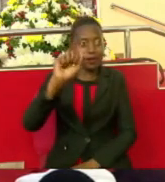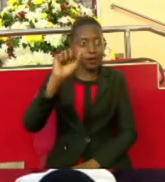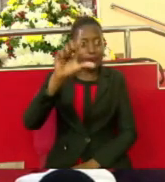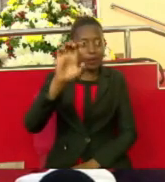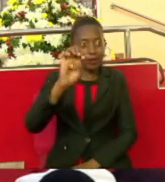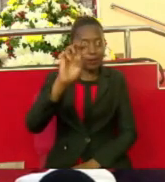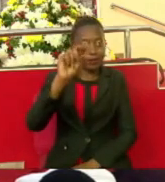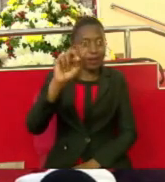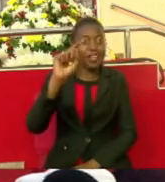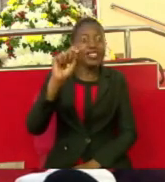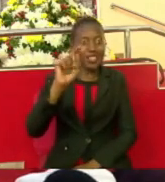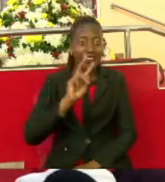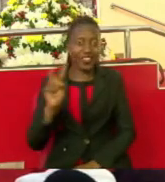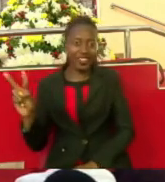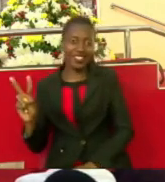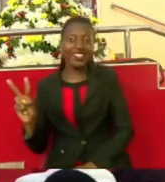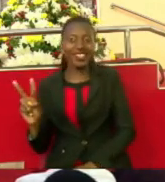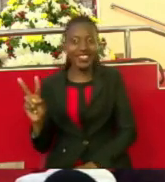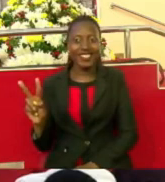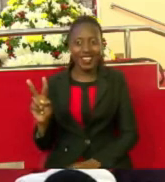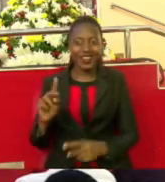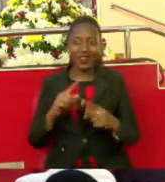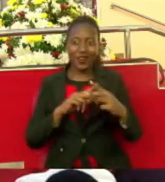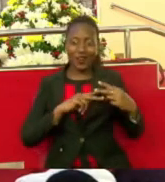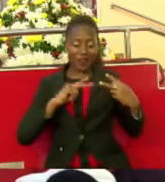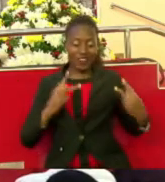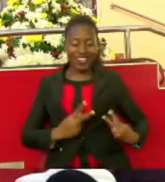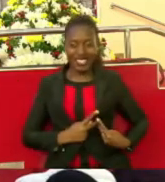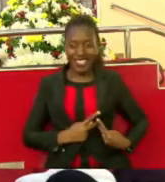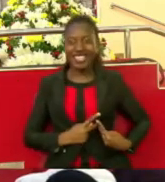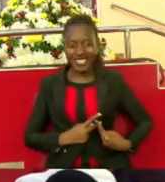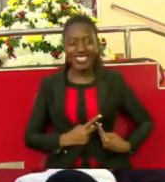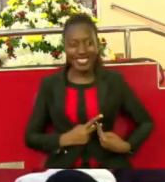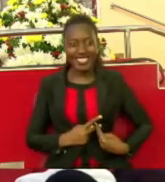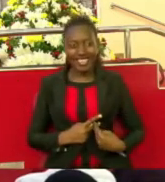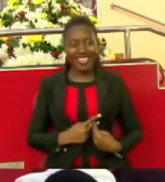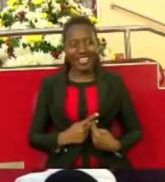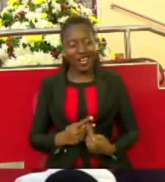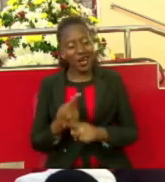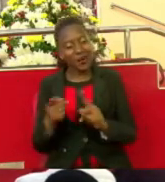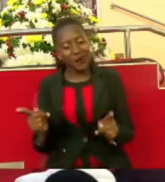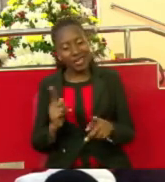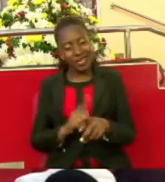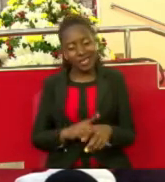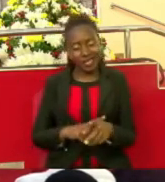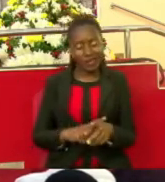But he told us, if your child comes to the university to take a parallel course, medicine,